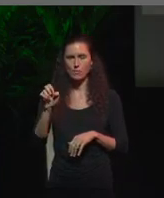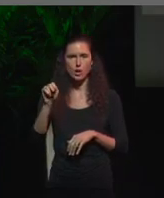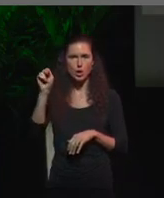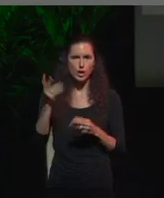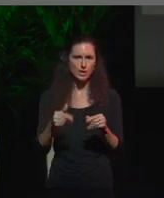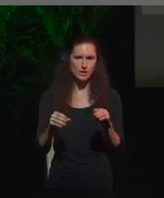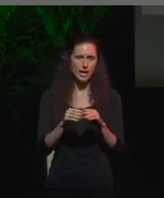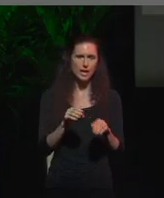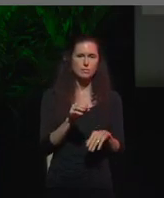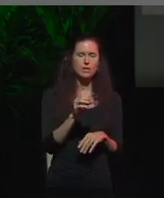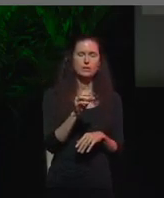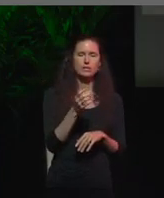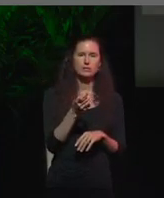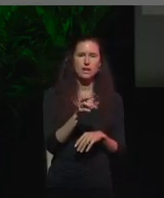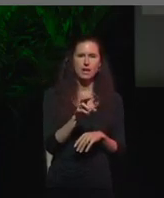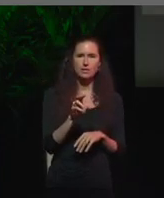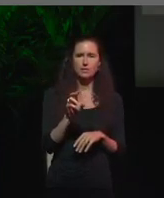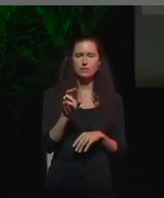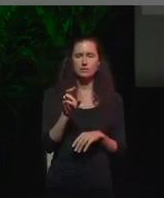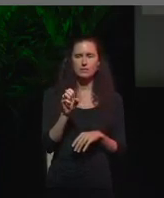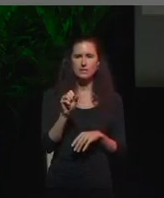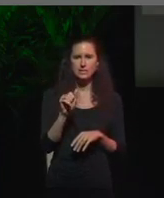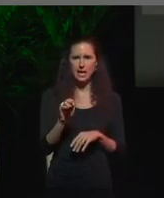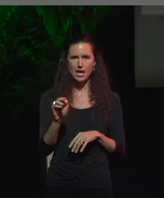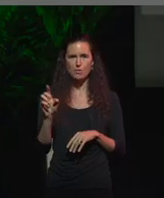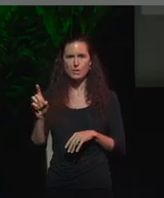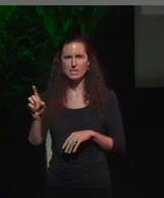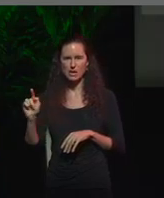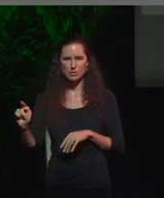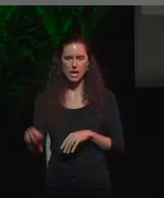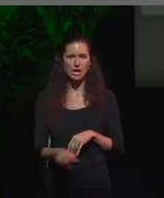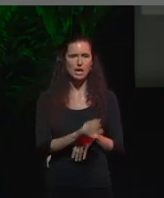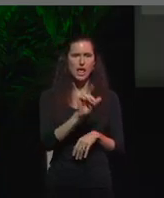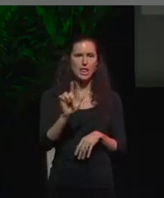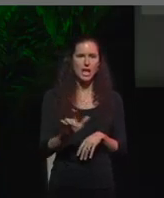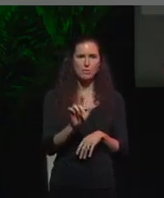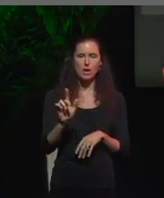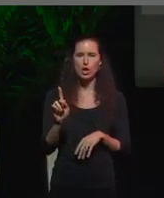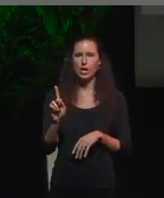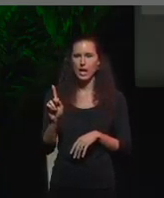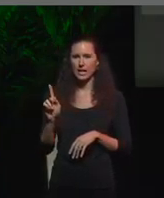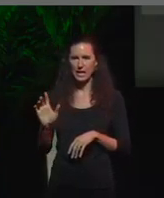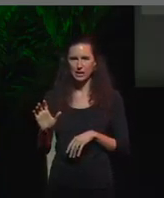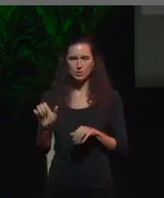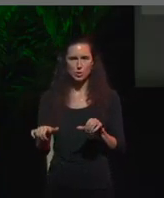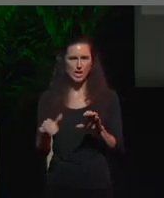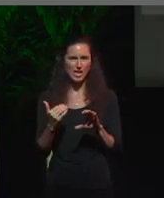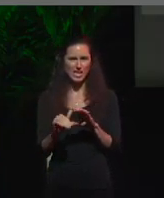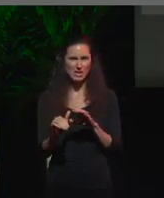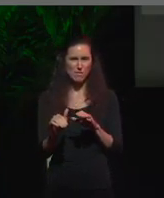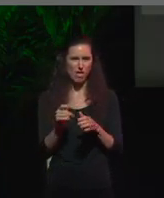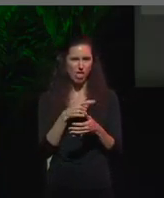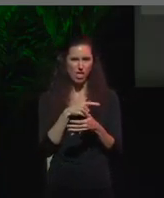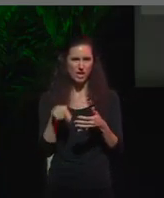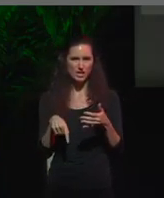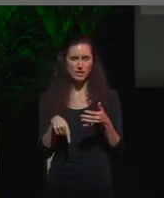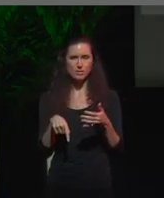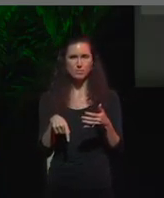Sam Ertenberg downtown, and Sharon Uskokovich, librarian at Kent Campus. You can email any of them at